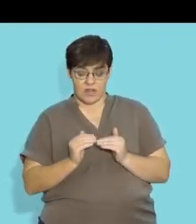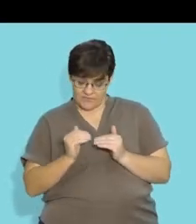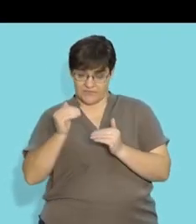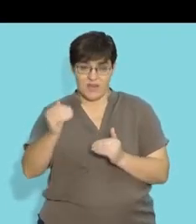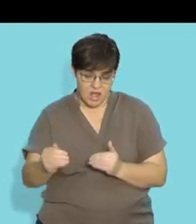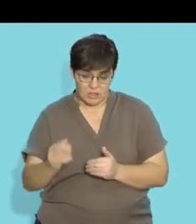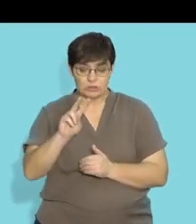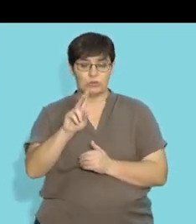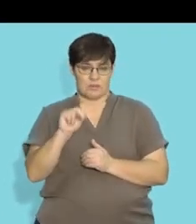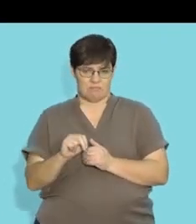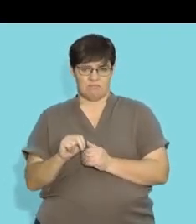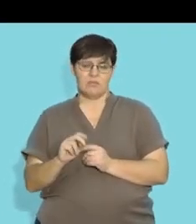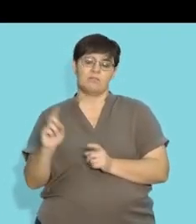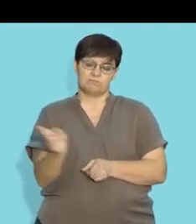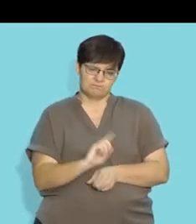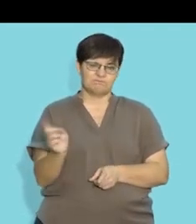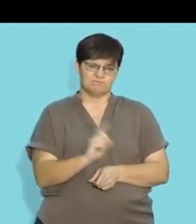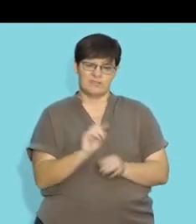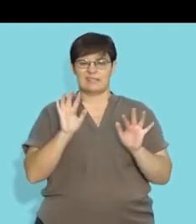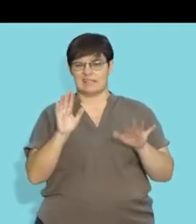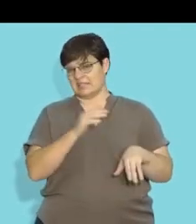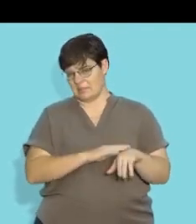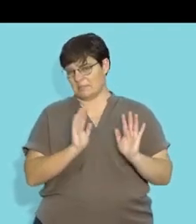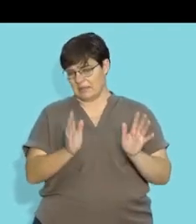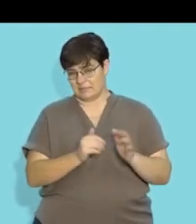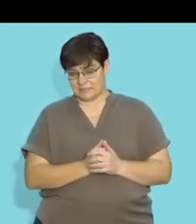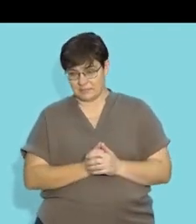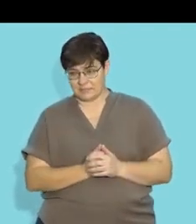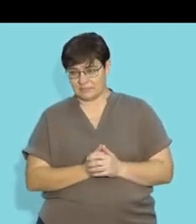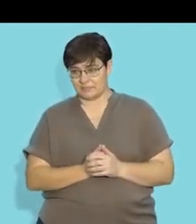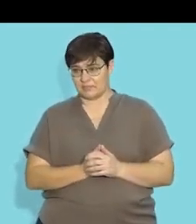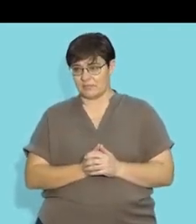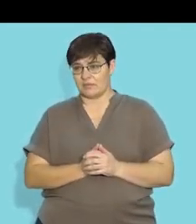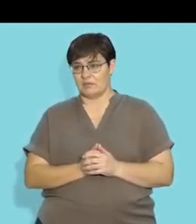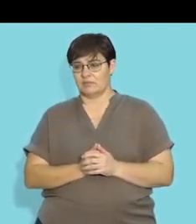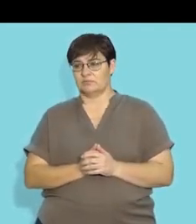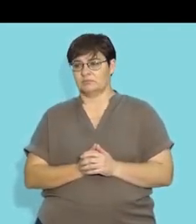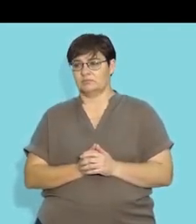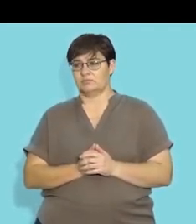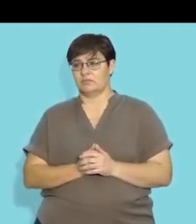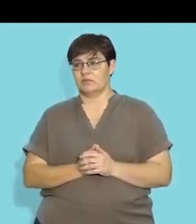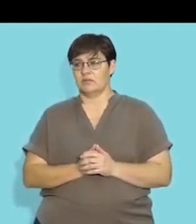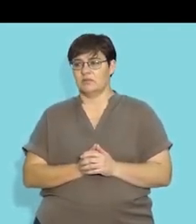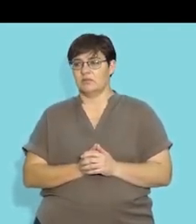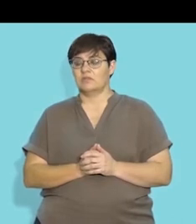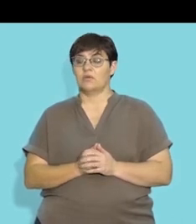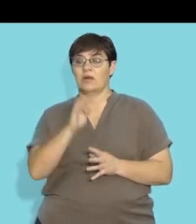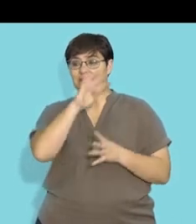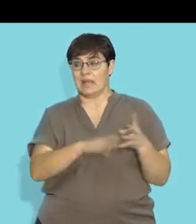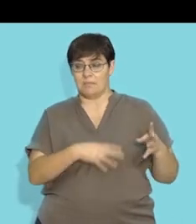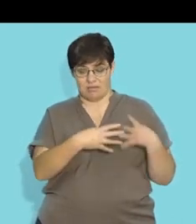on average they go about 10 times to the supermarket, okay, per week. So we're given a table